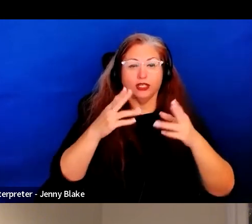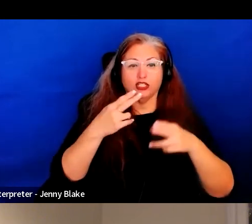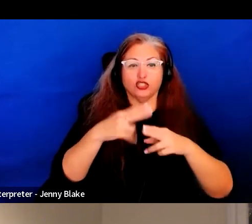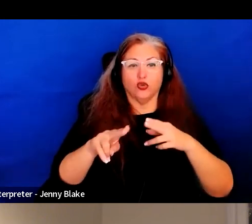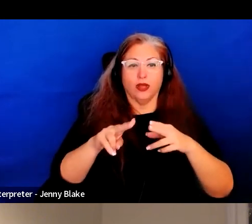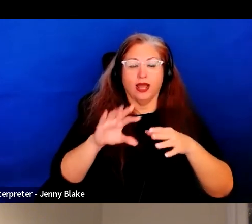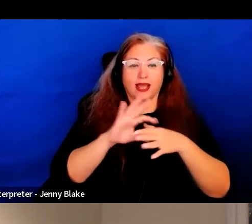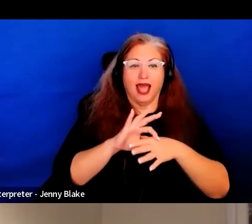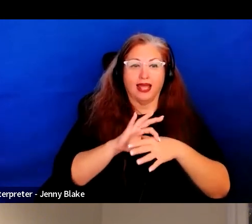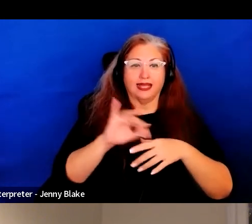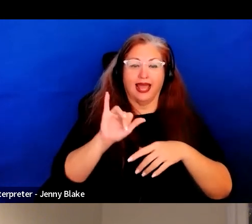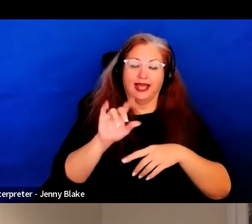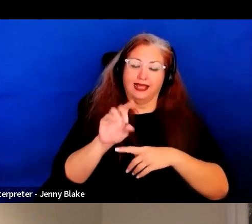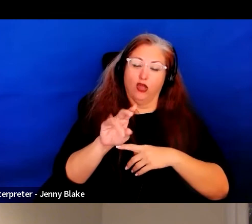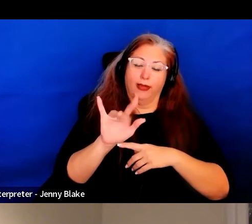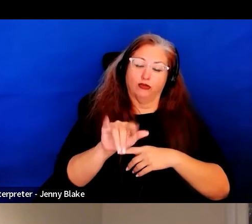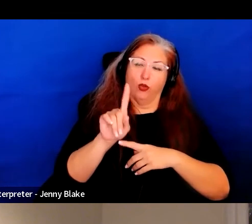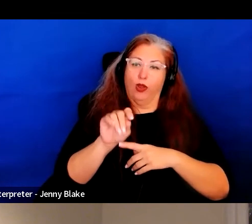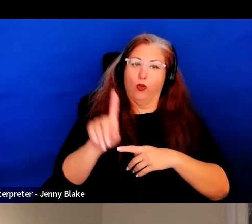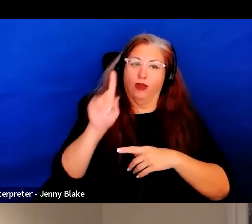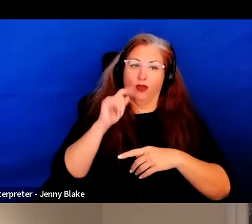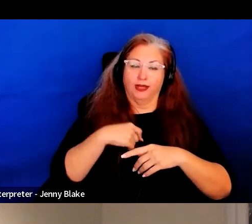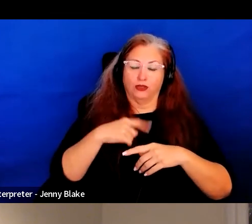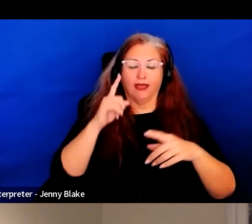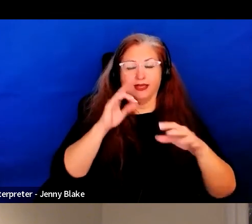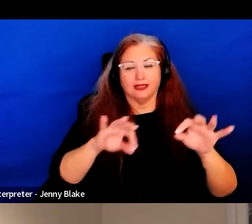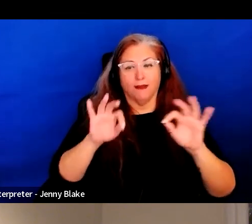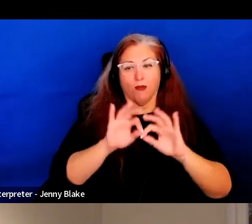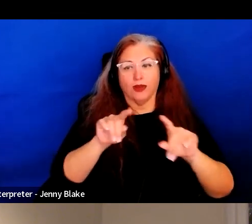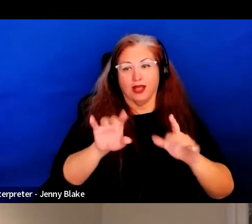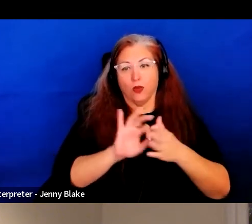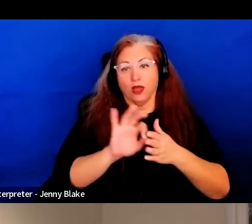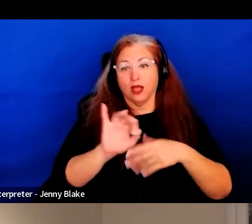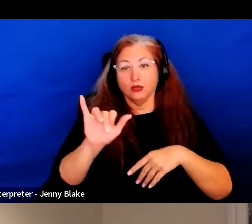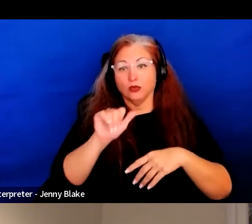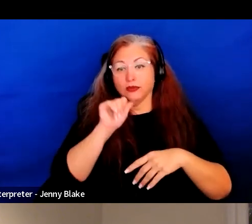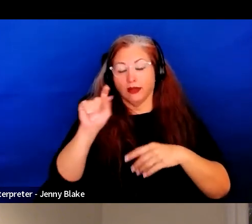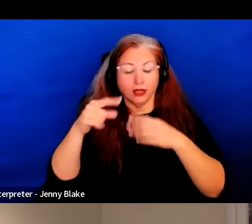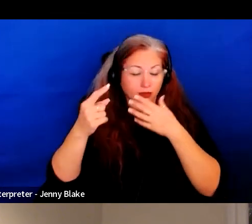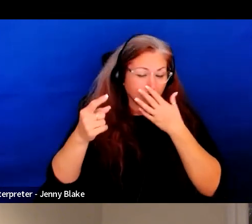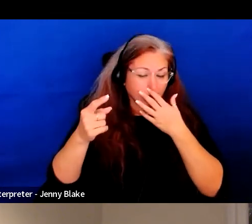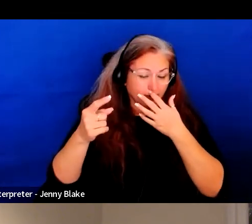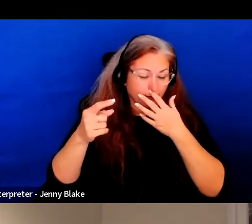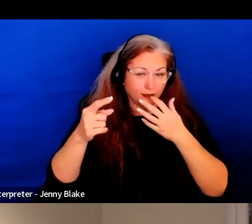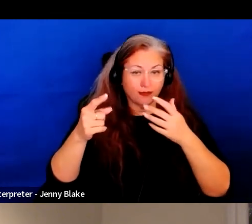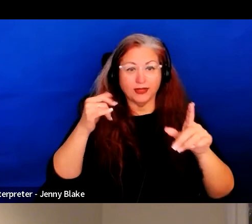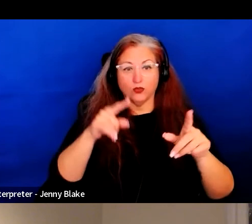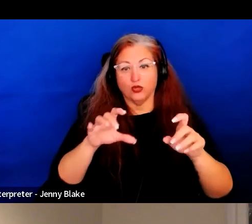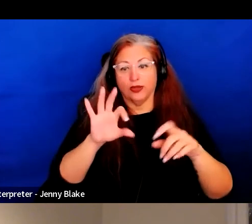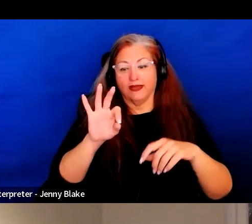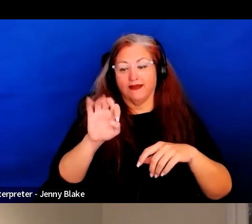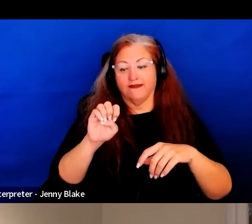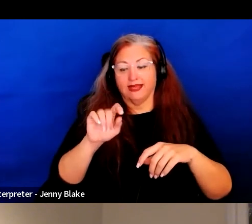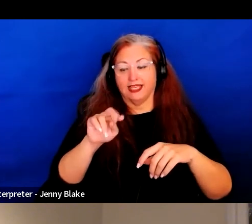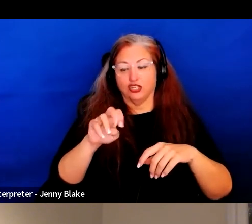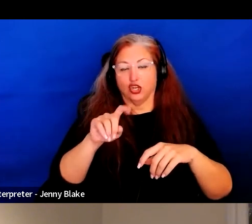actually documentary 101 for me. So I think it's important in that terms as well, not just, you know. Yeah, because when you're doing a feature, you're in it